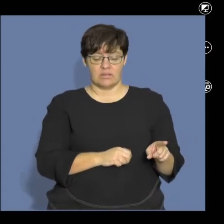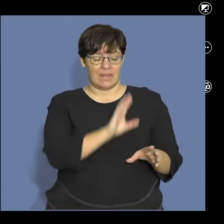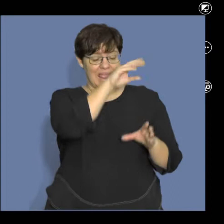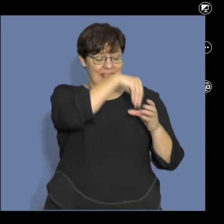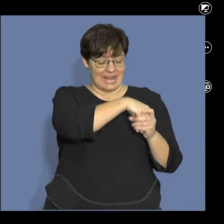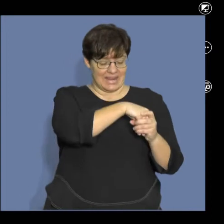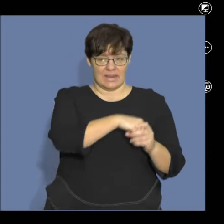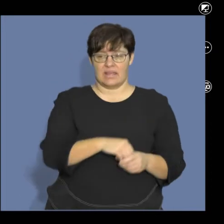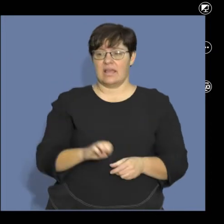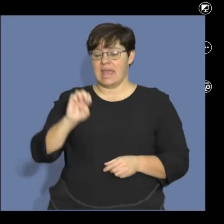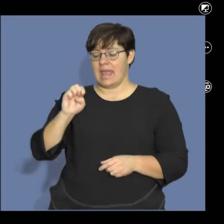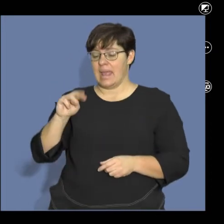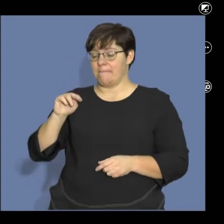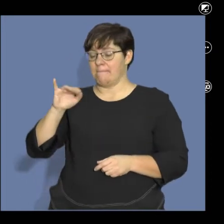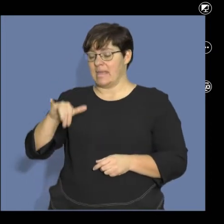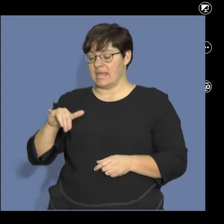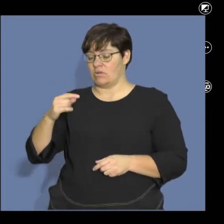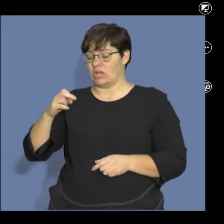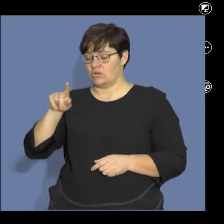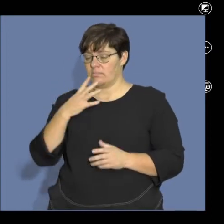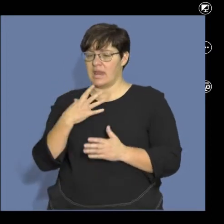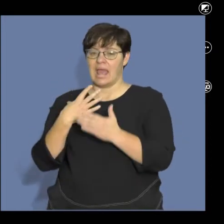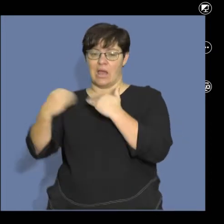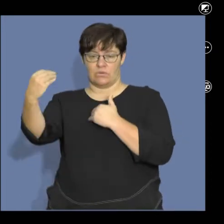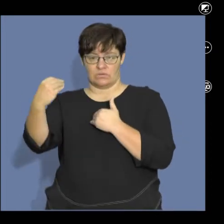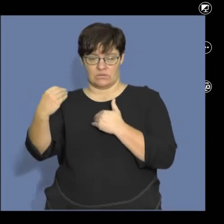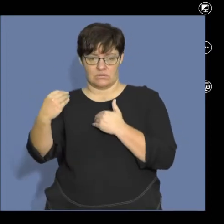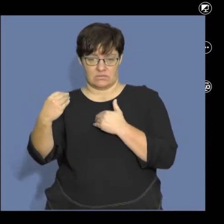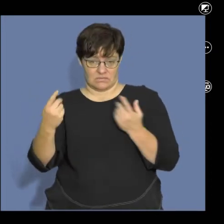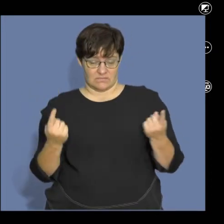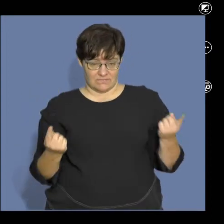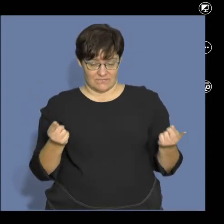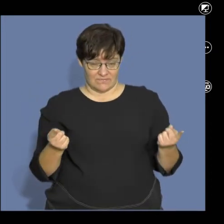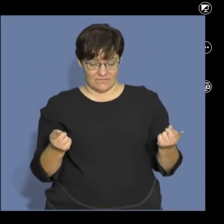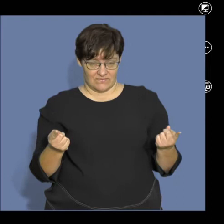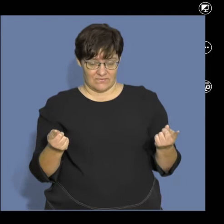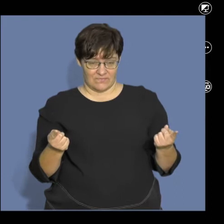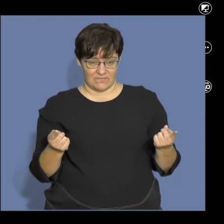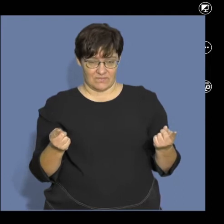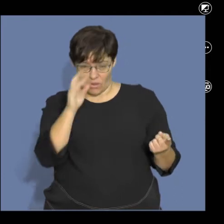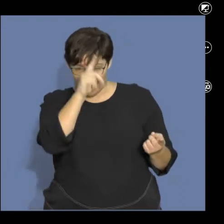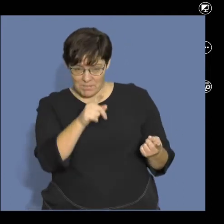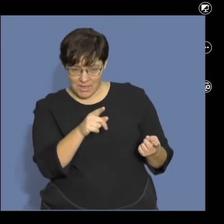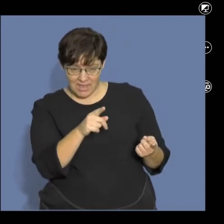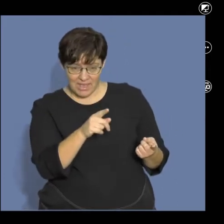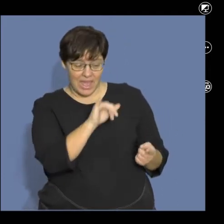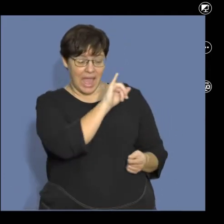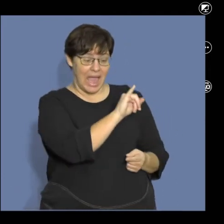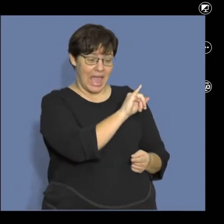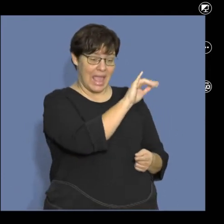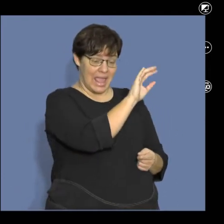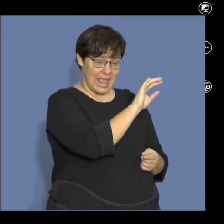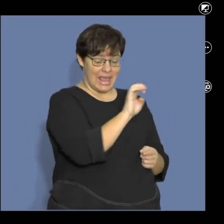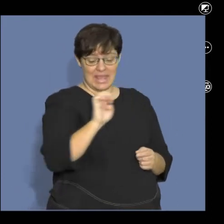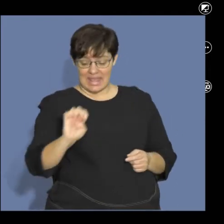being in and emigration as being exit. So will you